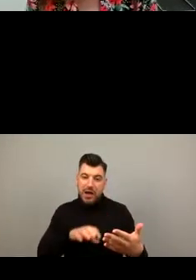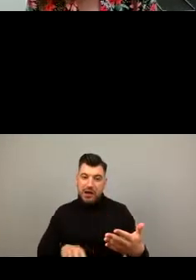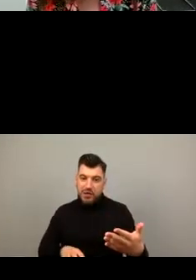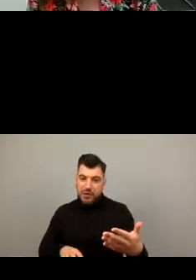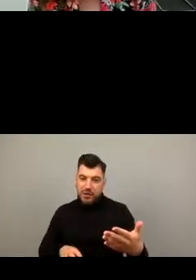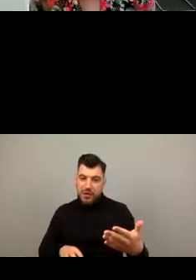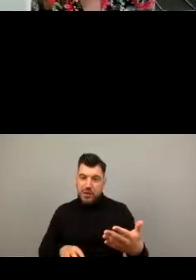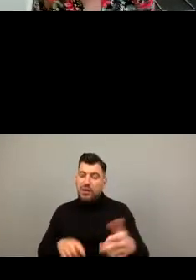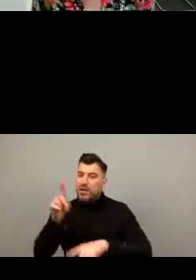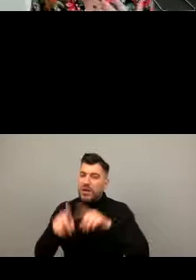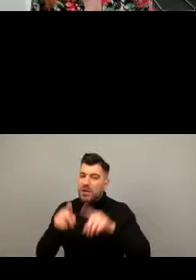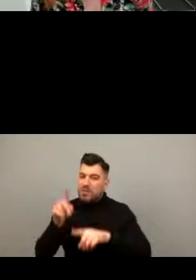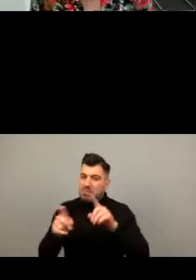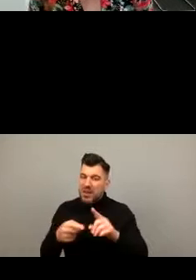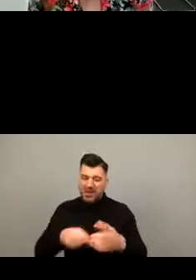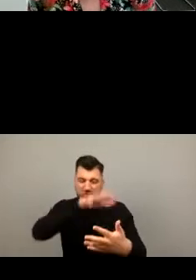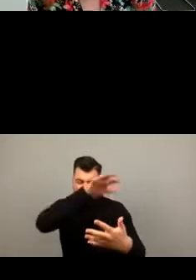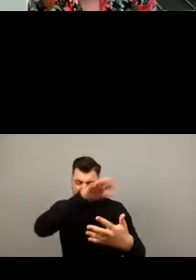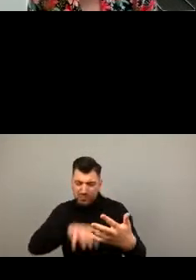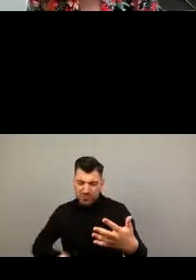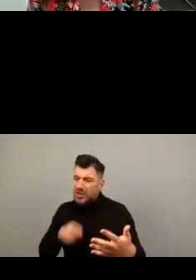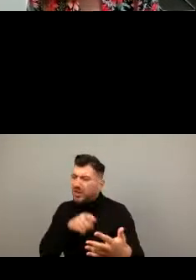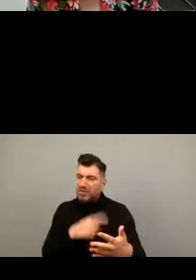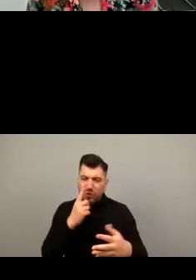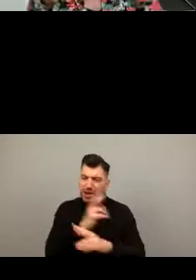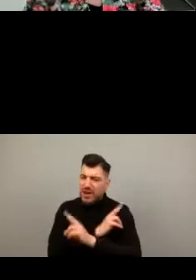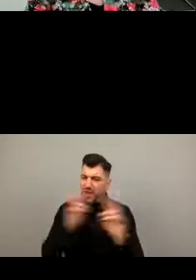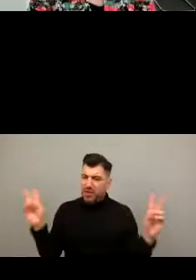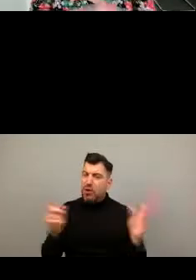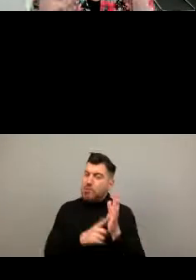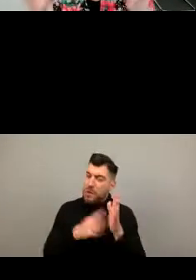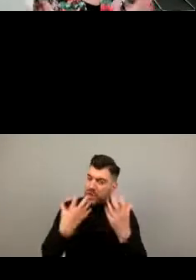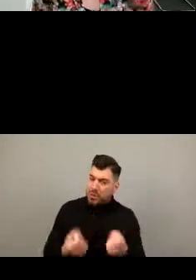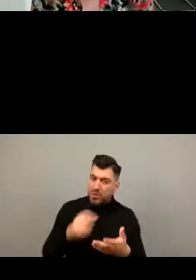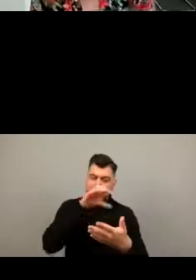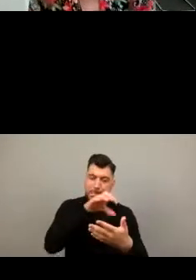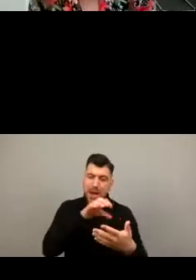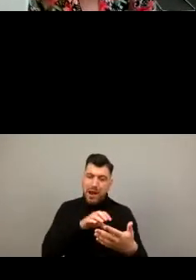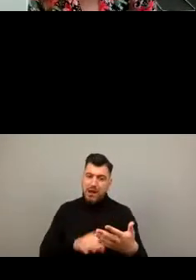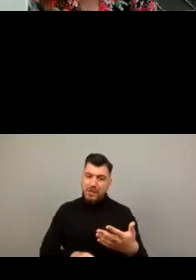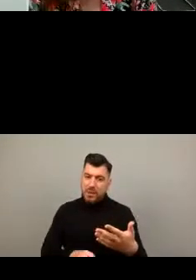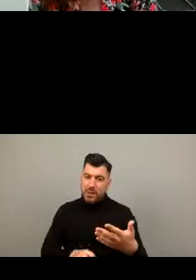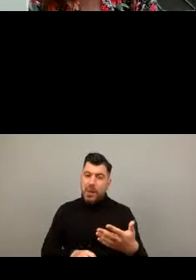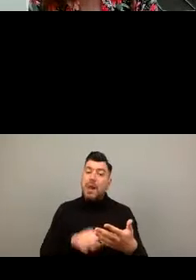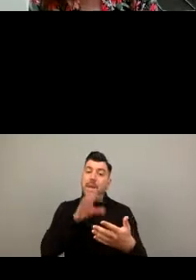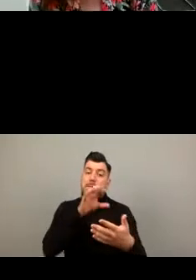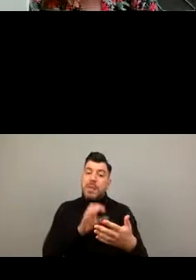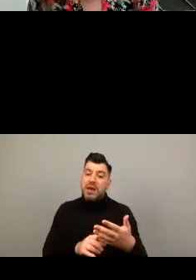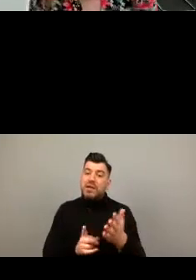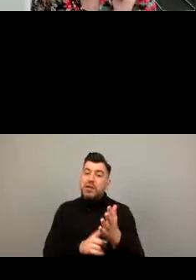whenever it feels right, and they don't really think about their paragraphs. And a paragraph is actually a group of sentences that belongs